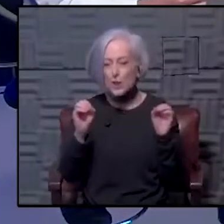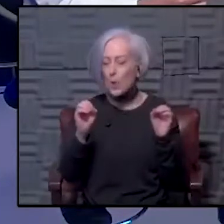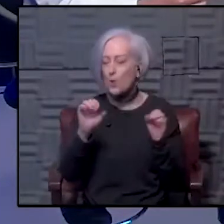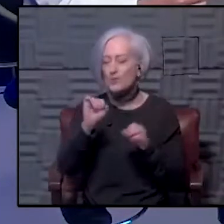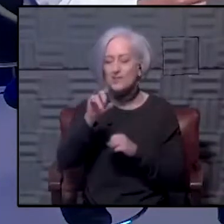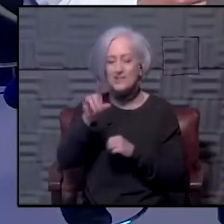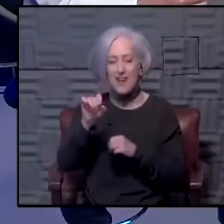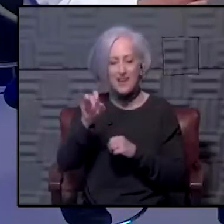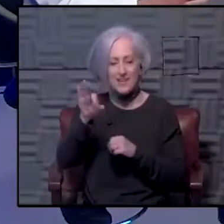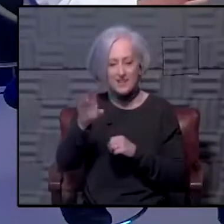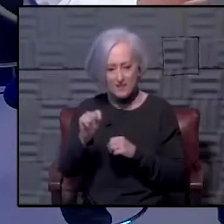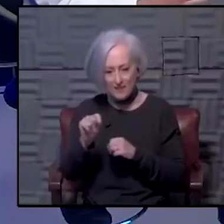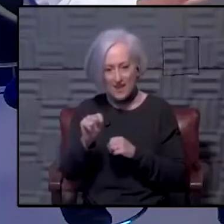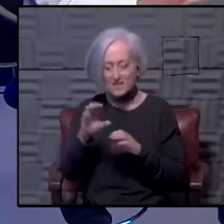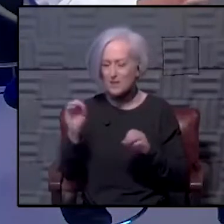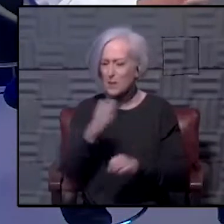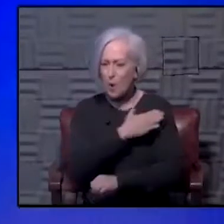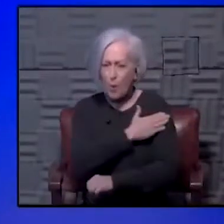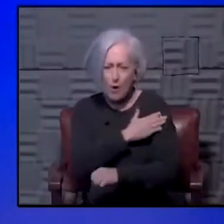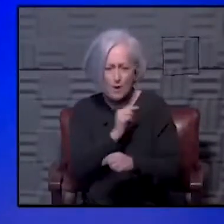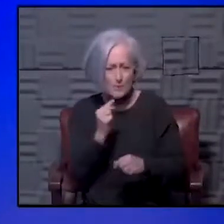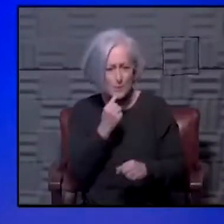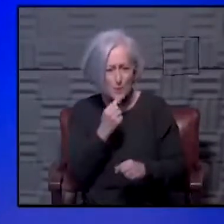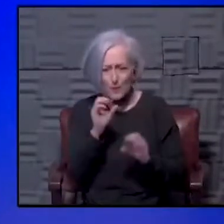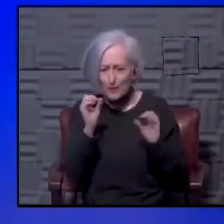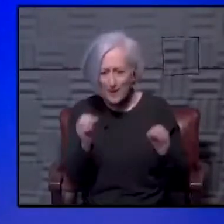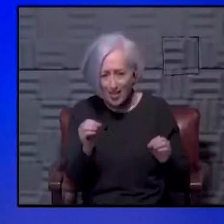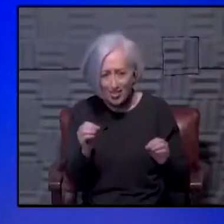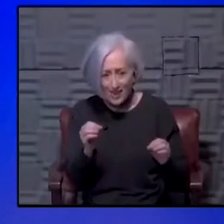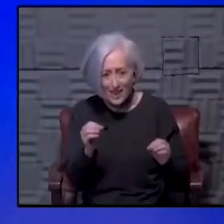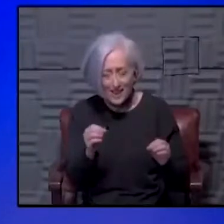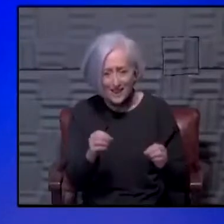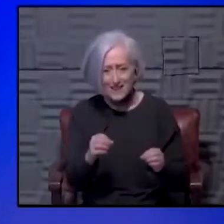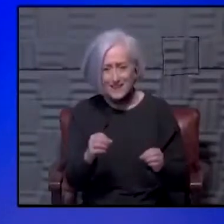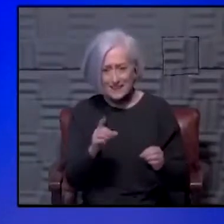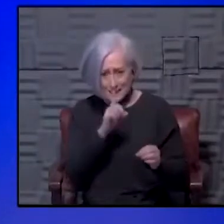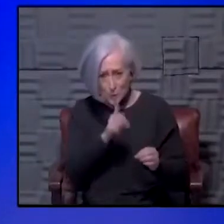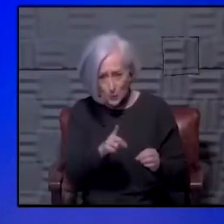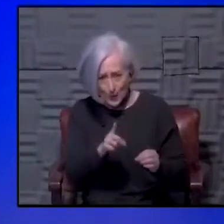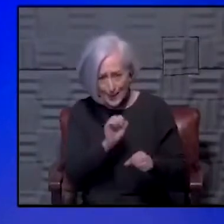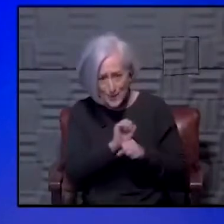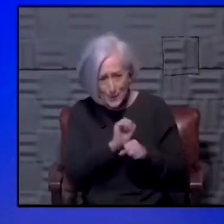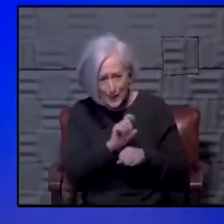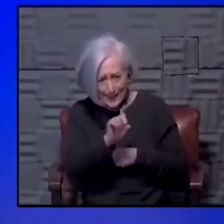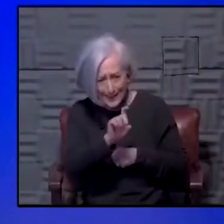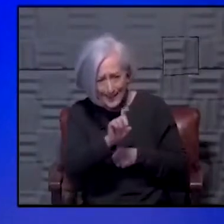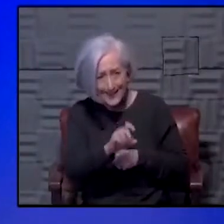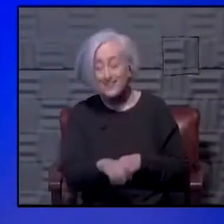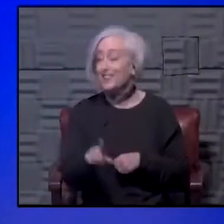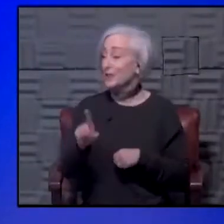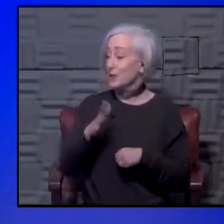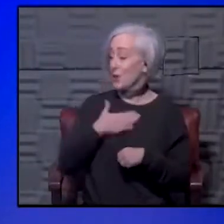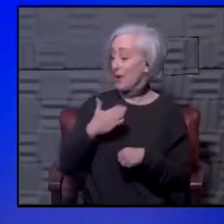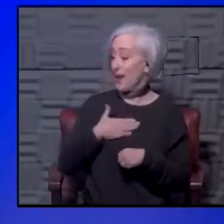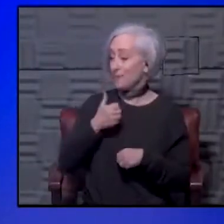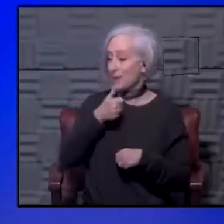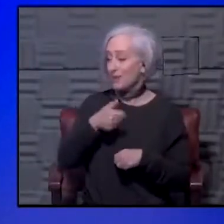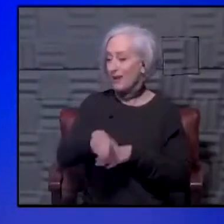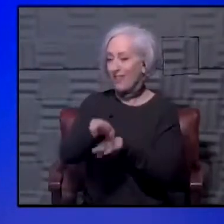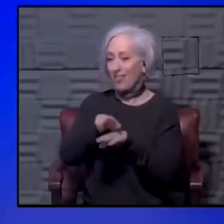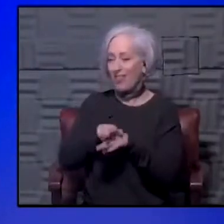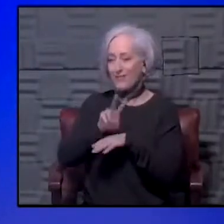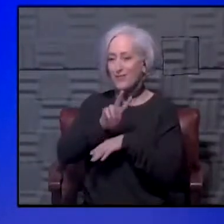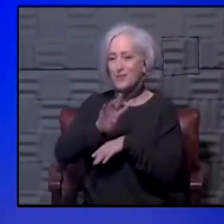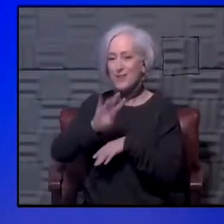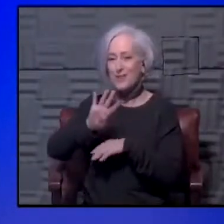me the vaccine is working. Yeah, I think you're lucky that you didn't get for you. laid out in bed for 24 hours.